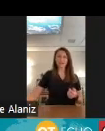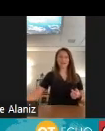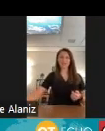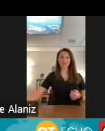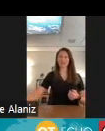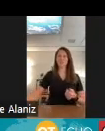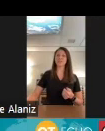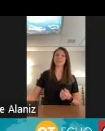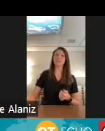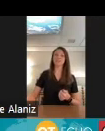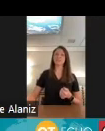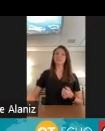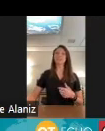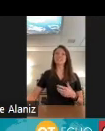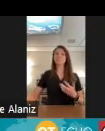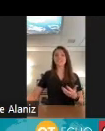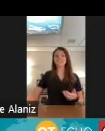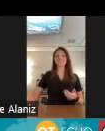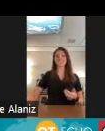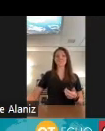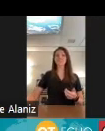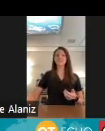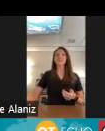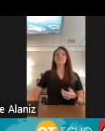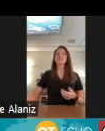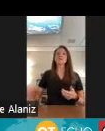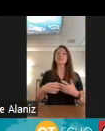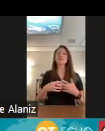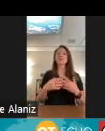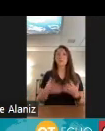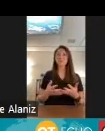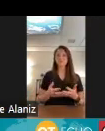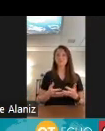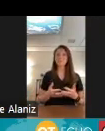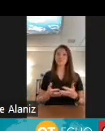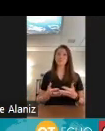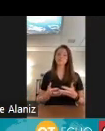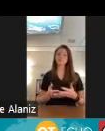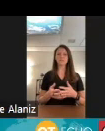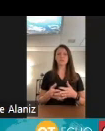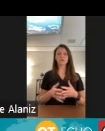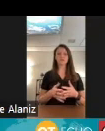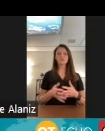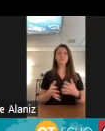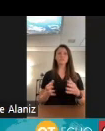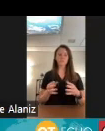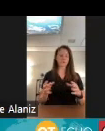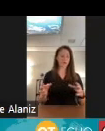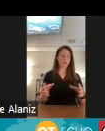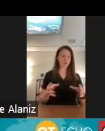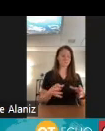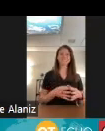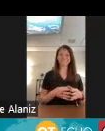another category of intervention, which is meditation. So the populations that benefit from this are a little bit